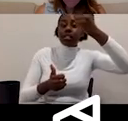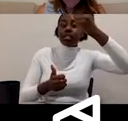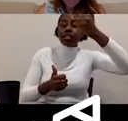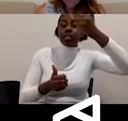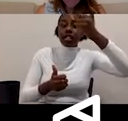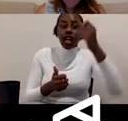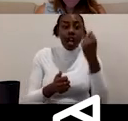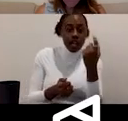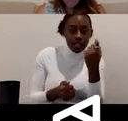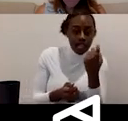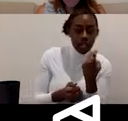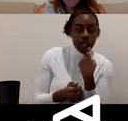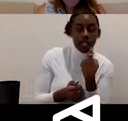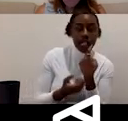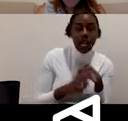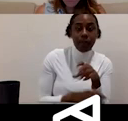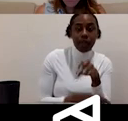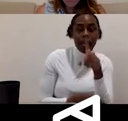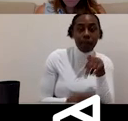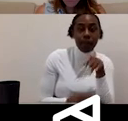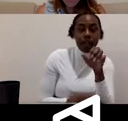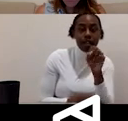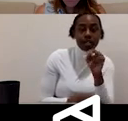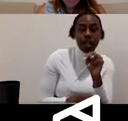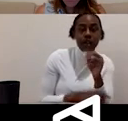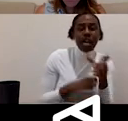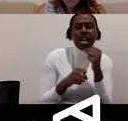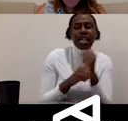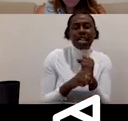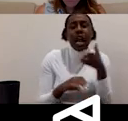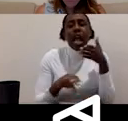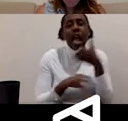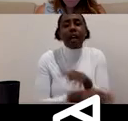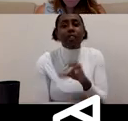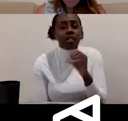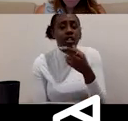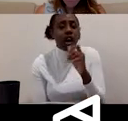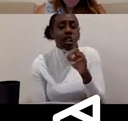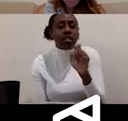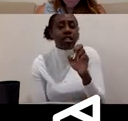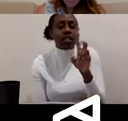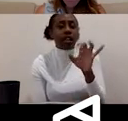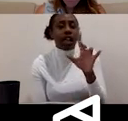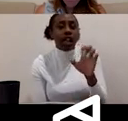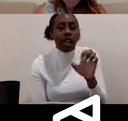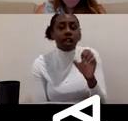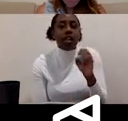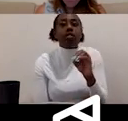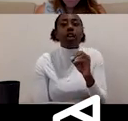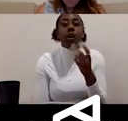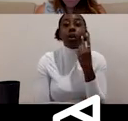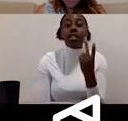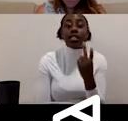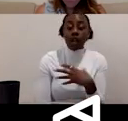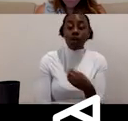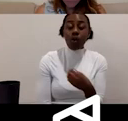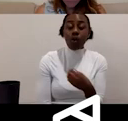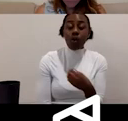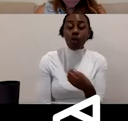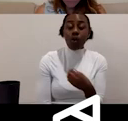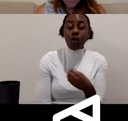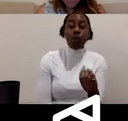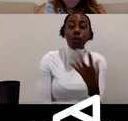happened. We are a year after Charlottesville. So we are continuing to see the legacy of white supremacist